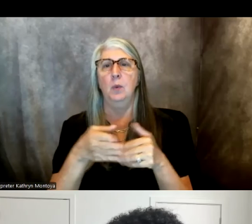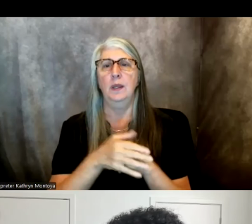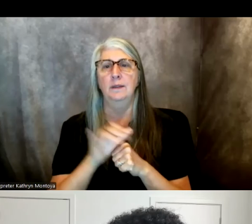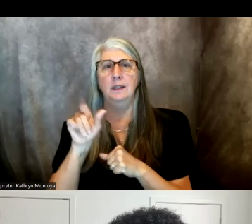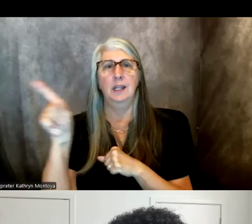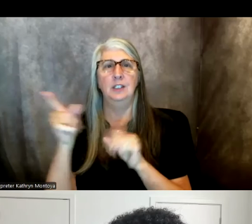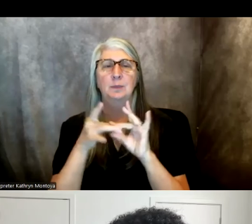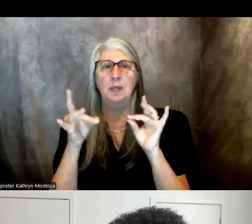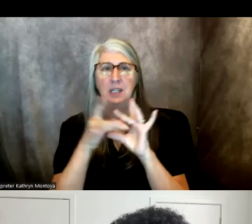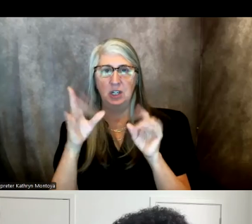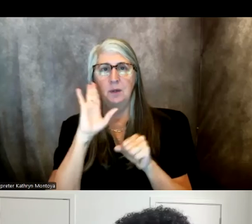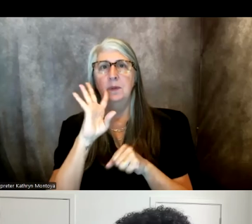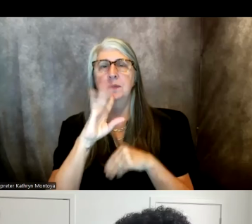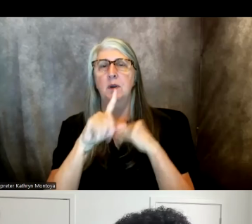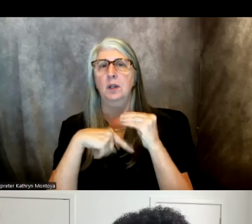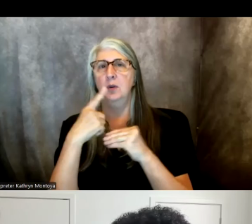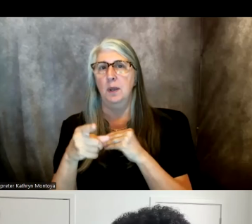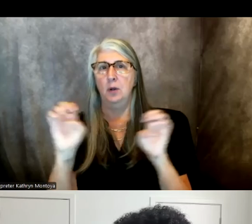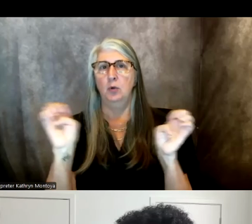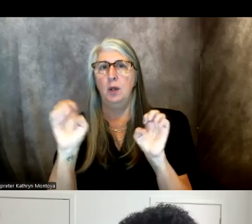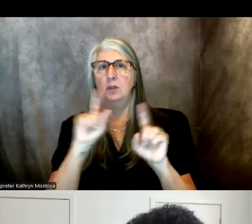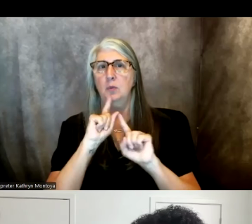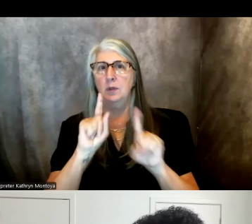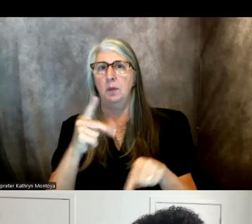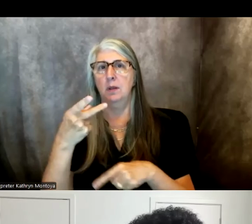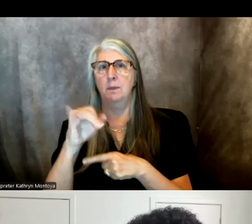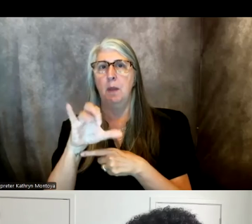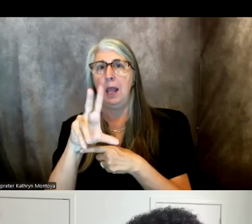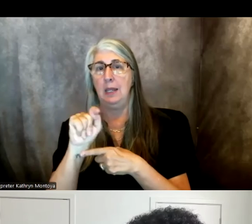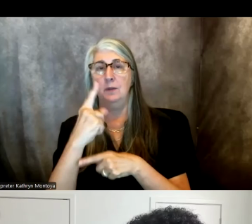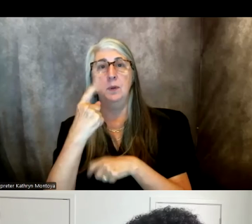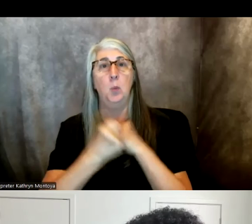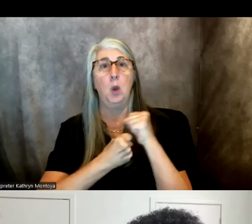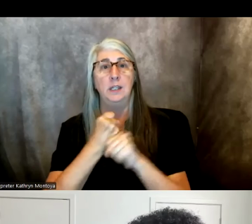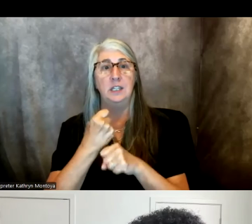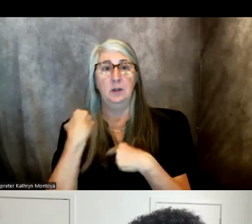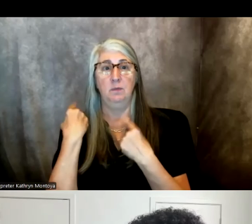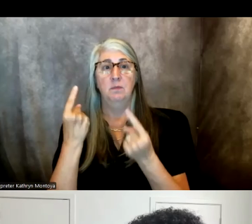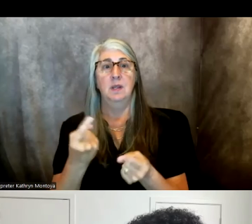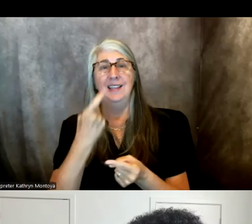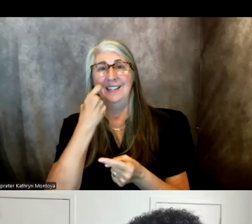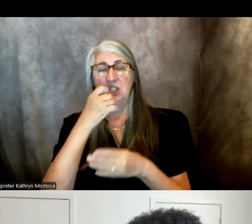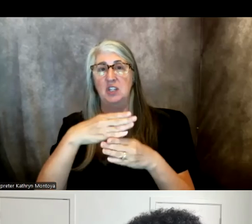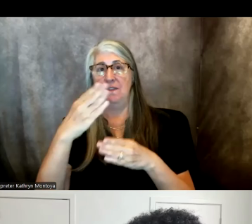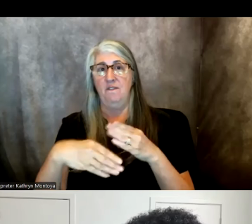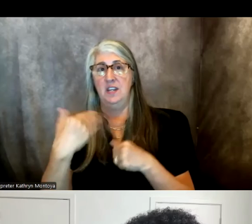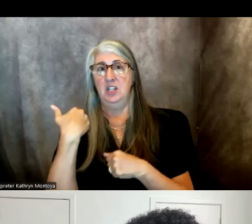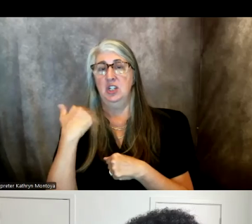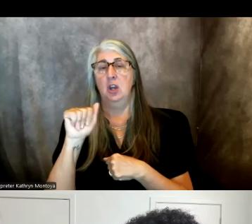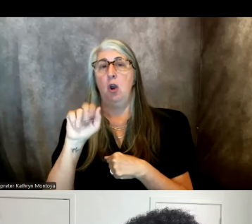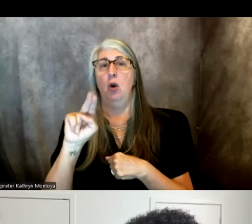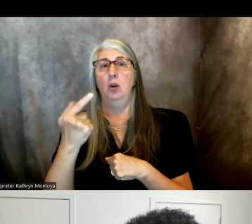be talking about our crisis response pilot. This was a year-long effort that actually just wrapped up in August this